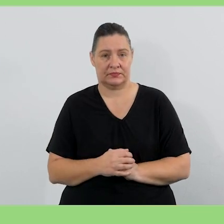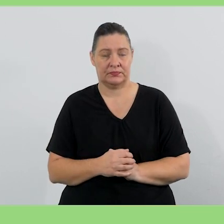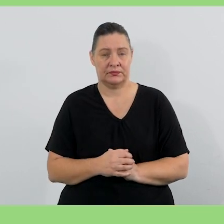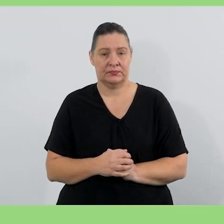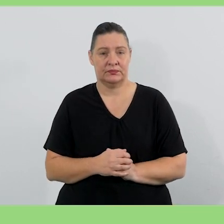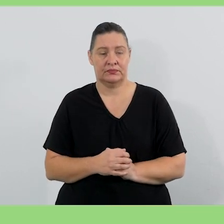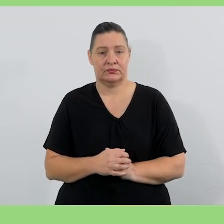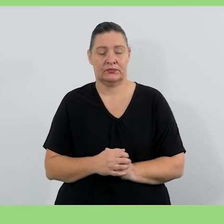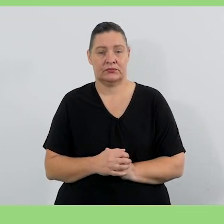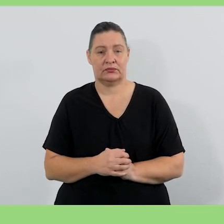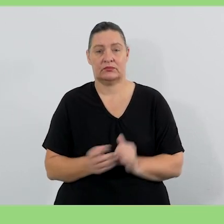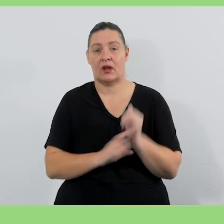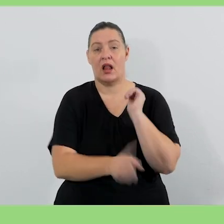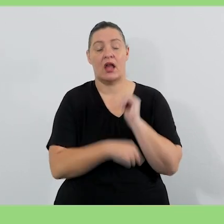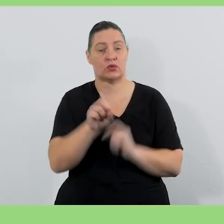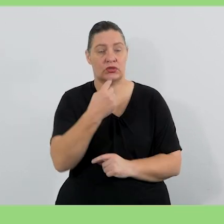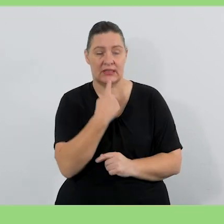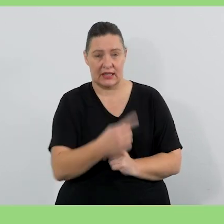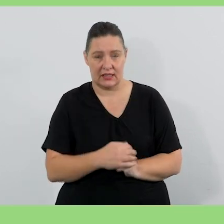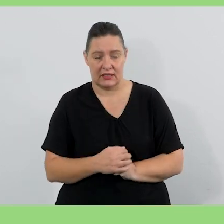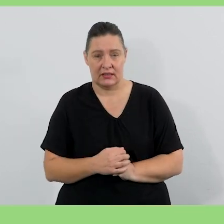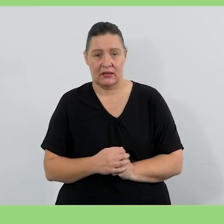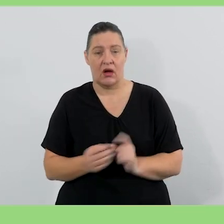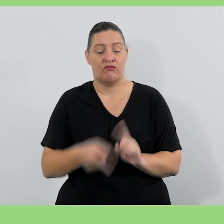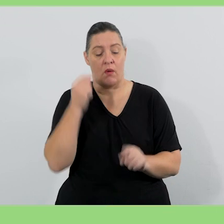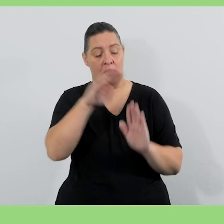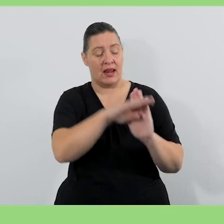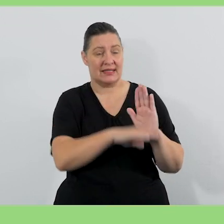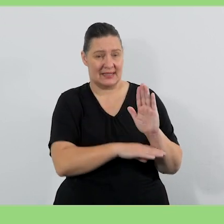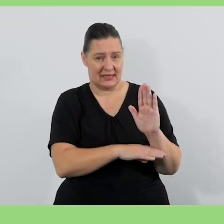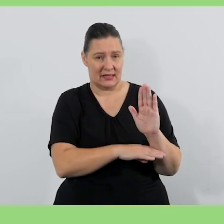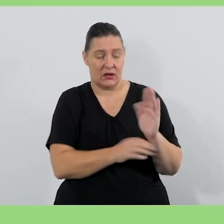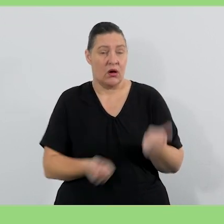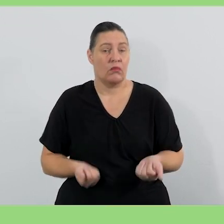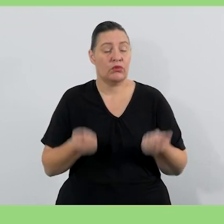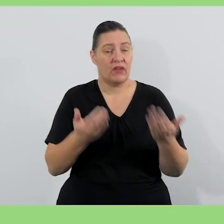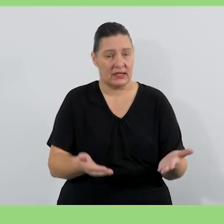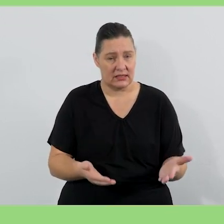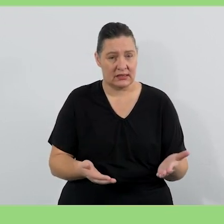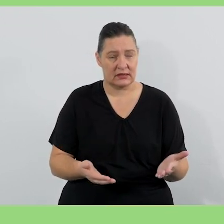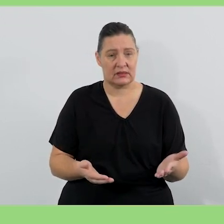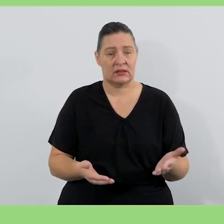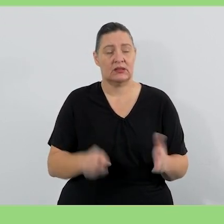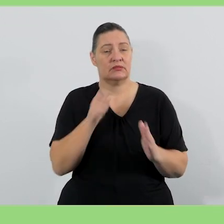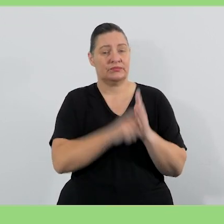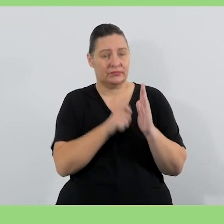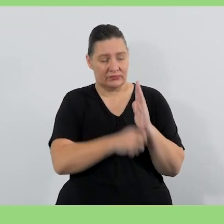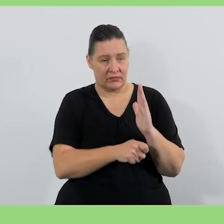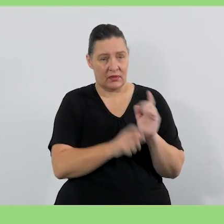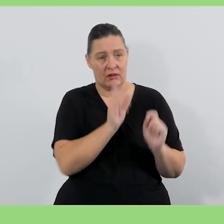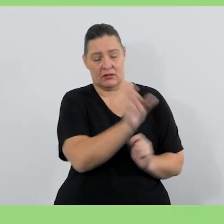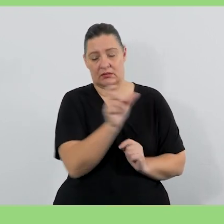question. Right, so our last question says, from the list of organisms provided, complete